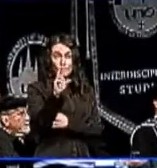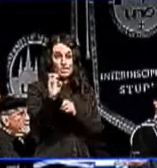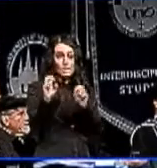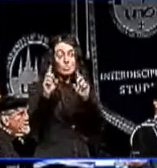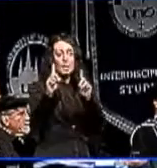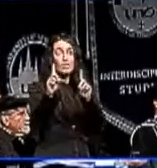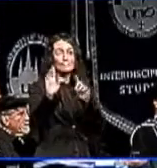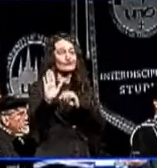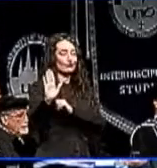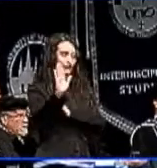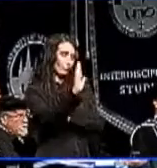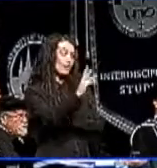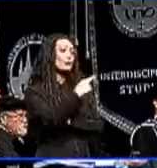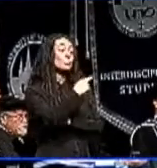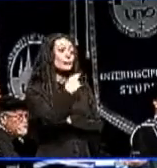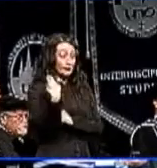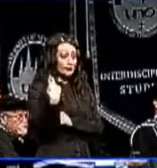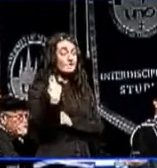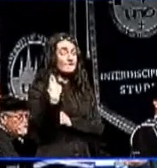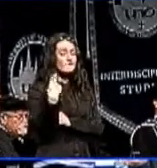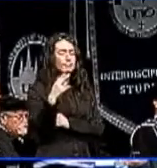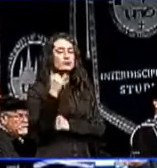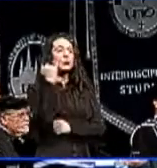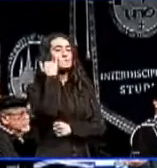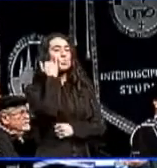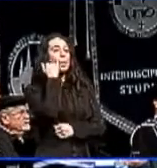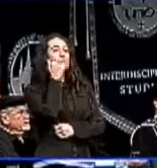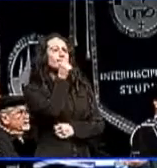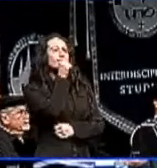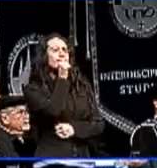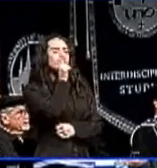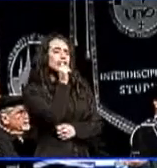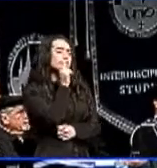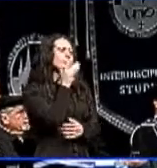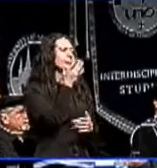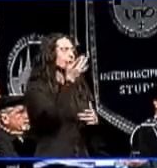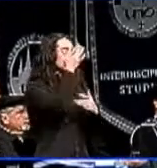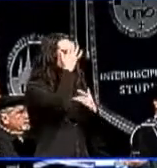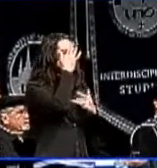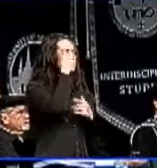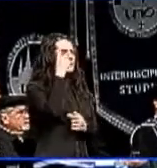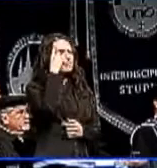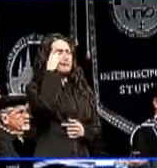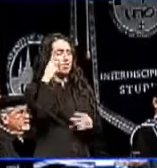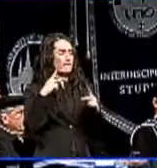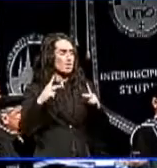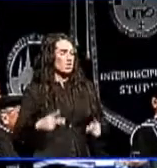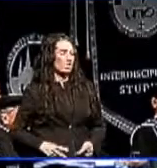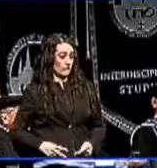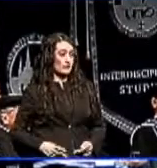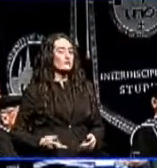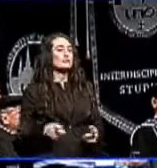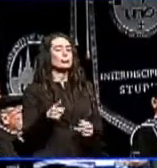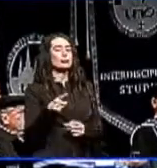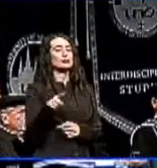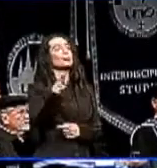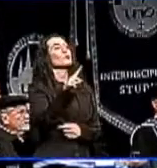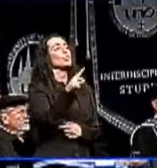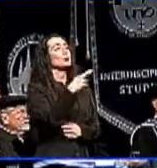at risk. If you suffer from debilitating disease, mental or physical, you are at